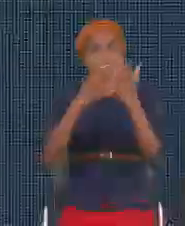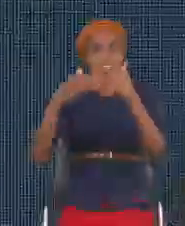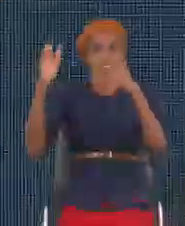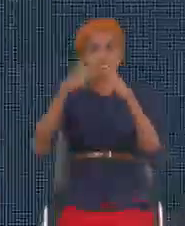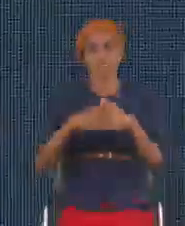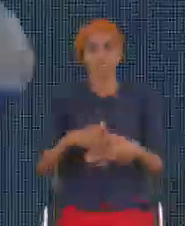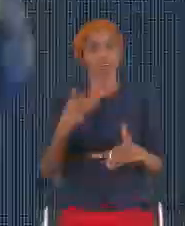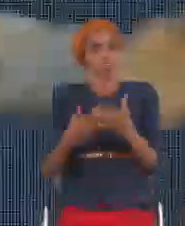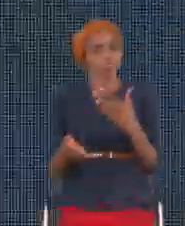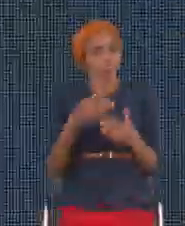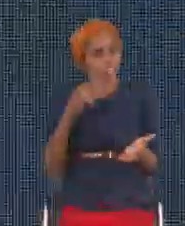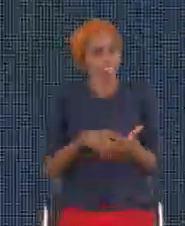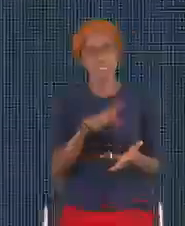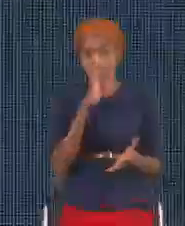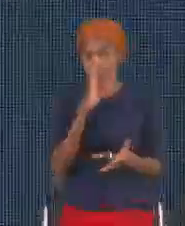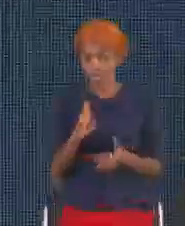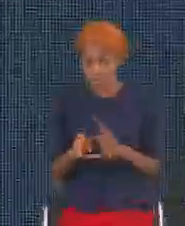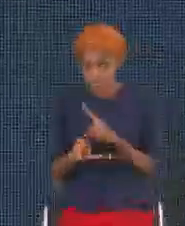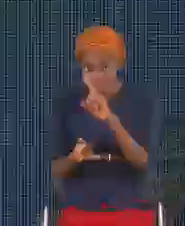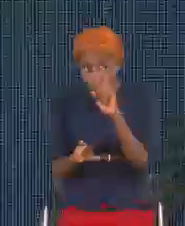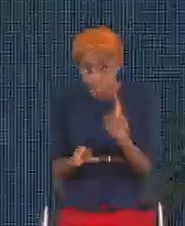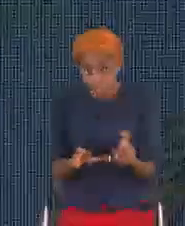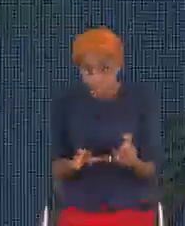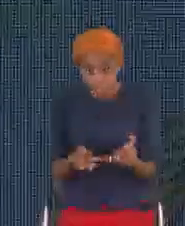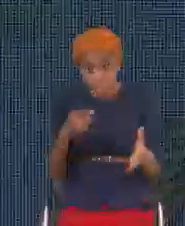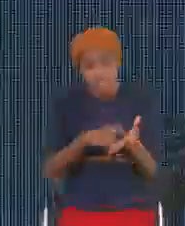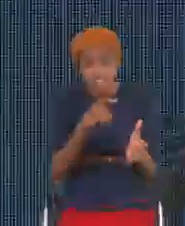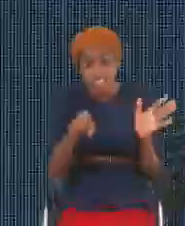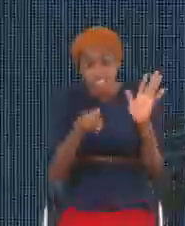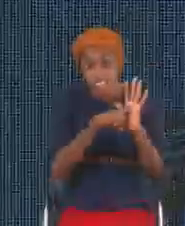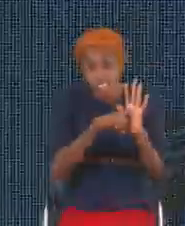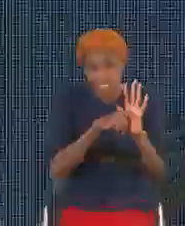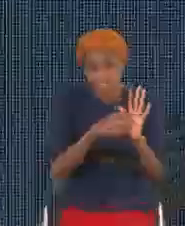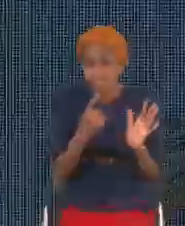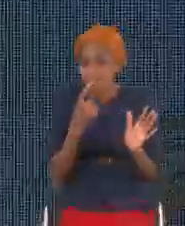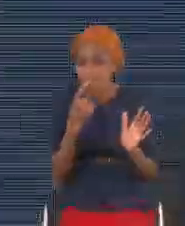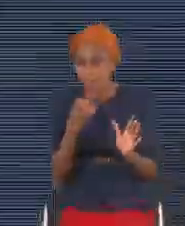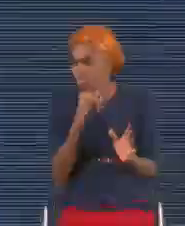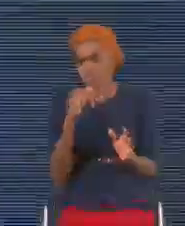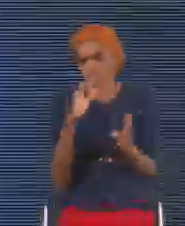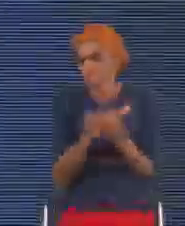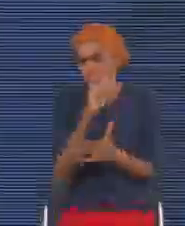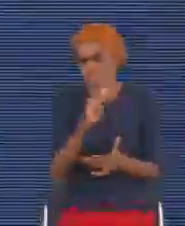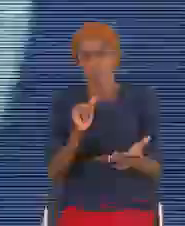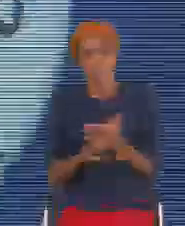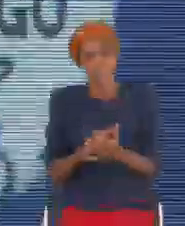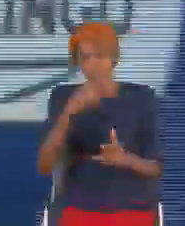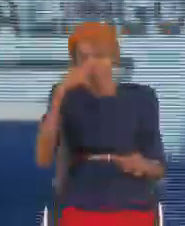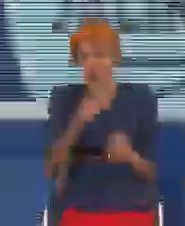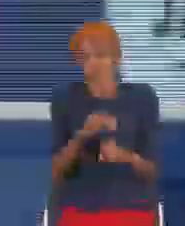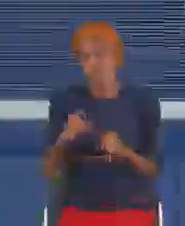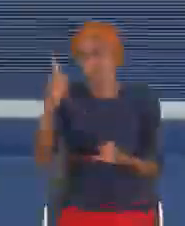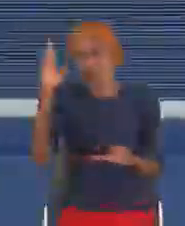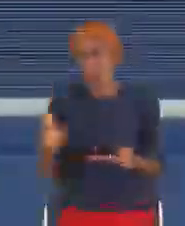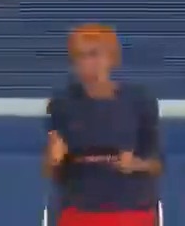this thing be? That's the pessimistic tongue. He didn't believe the promise of God and